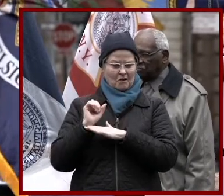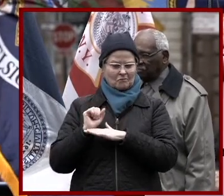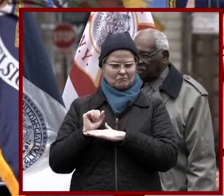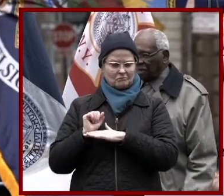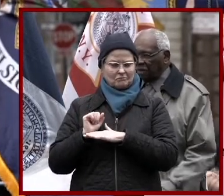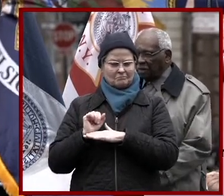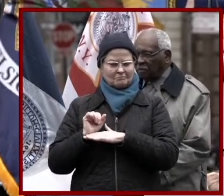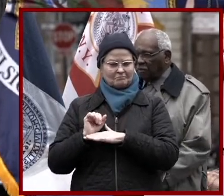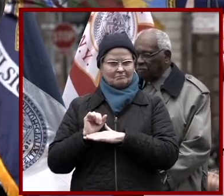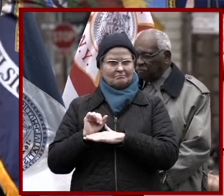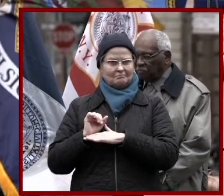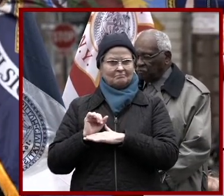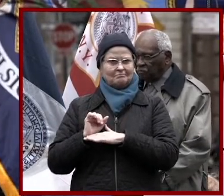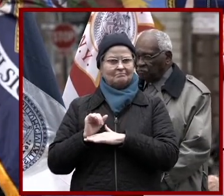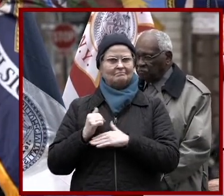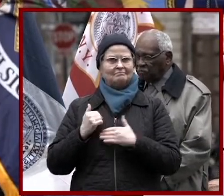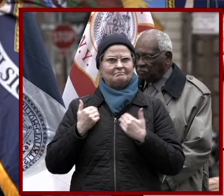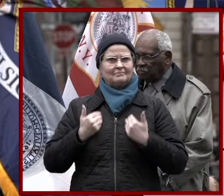wretch